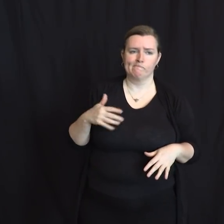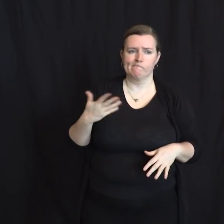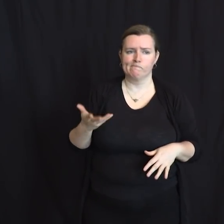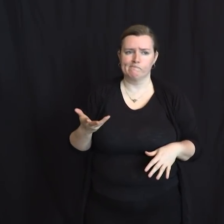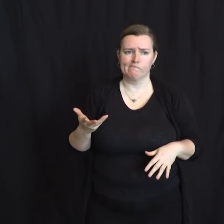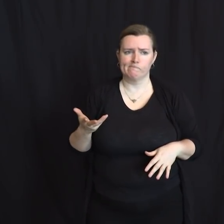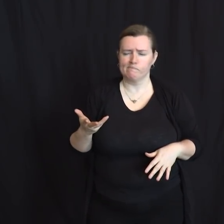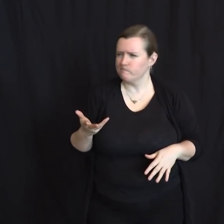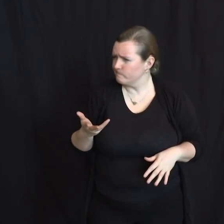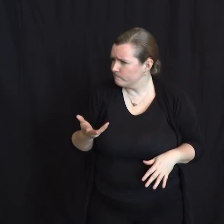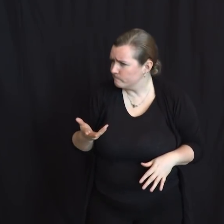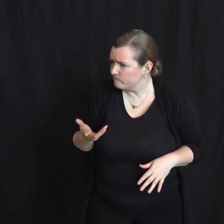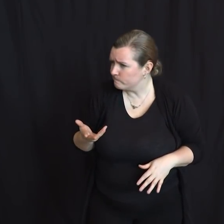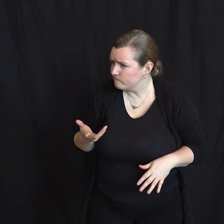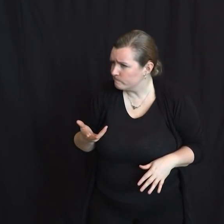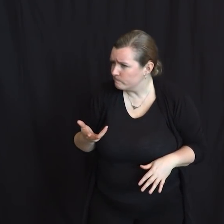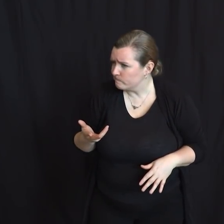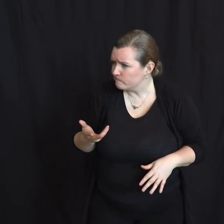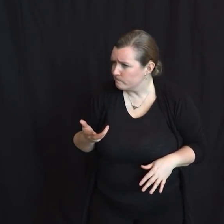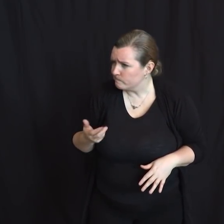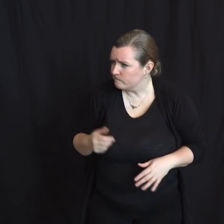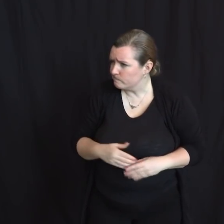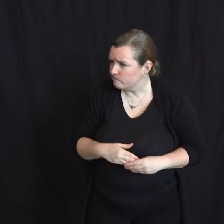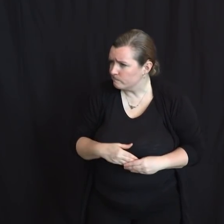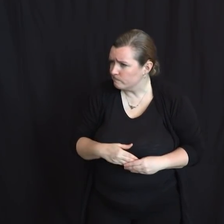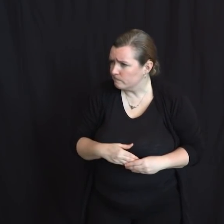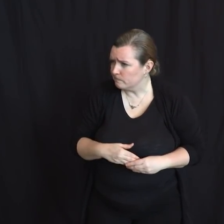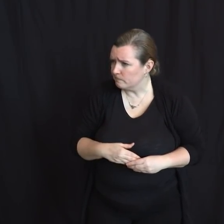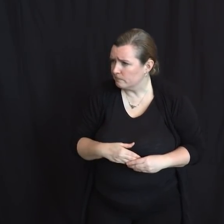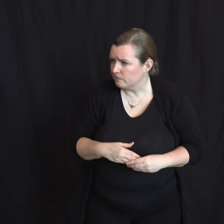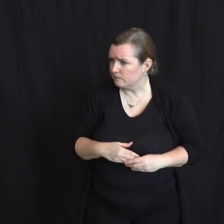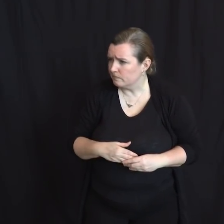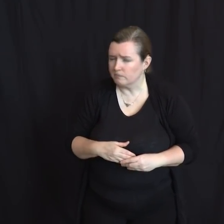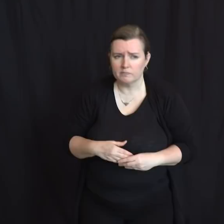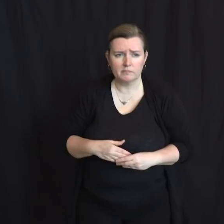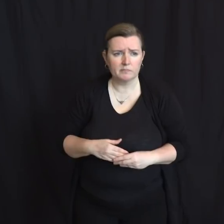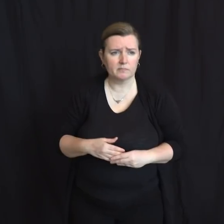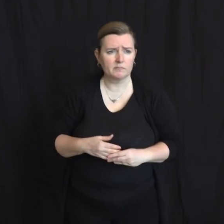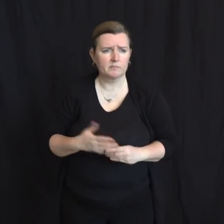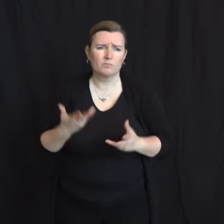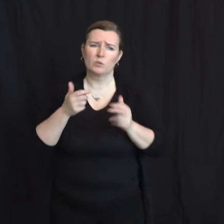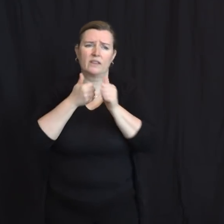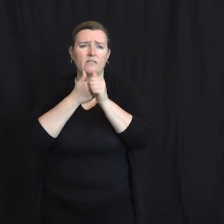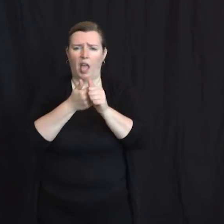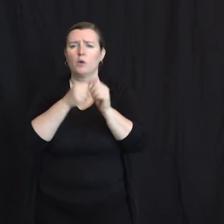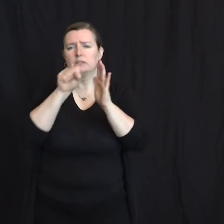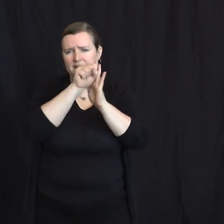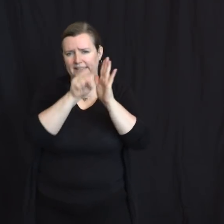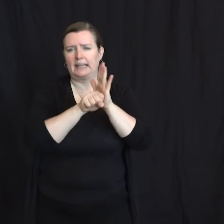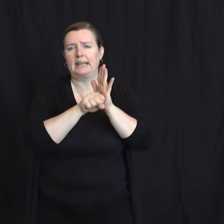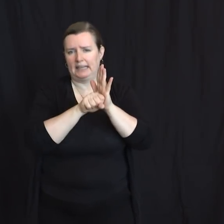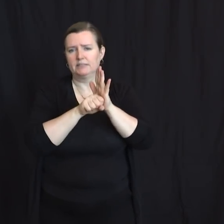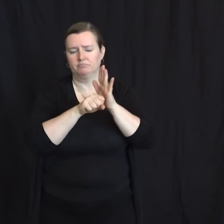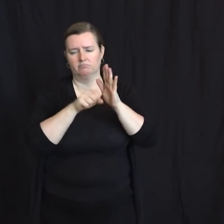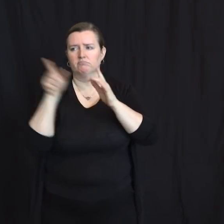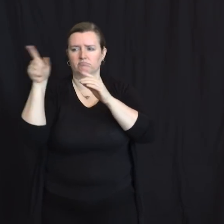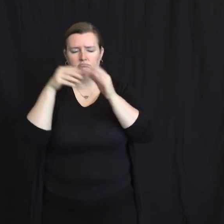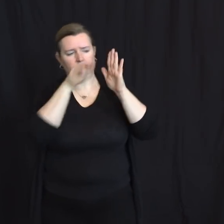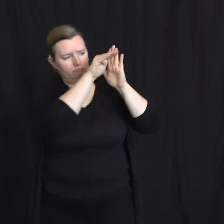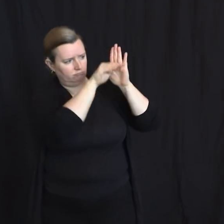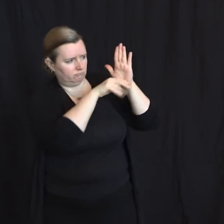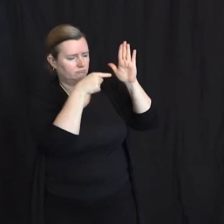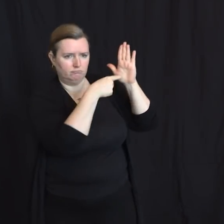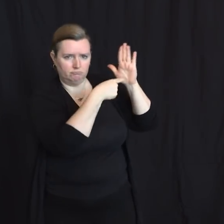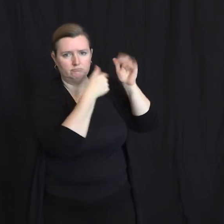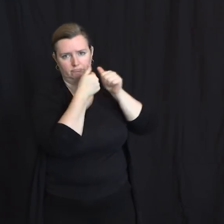are department state rules, but we want to follow the state. We want to be cooperative. We want to be helpful. Judy and I have talked multiple times on the phone